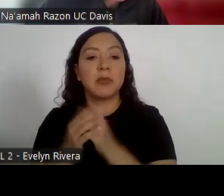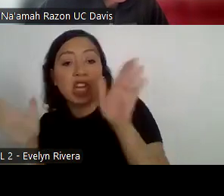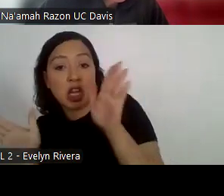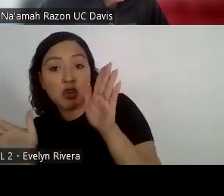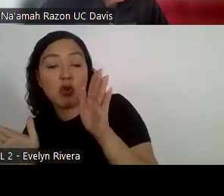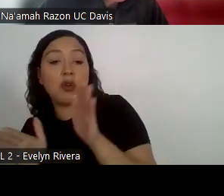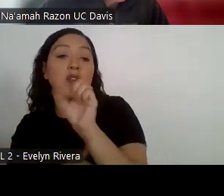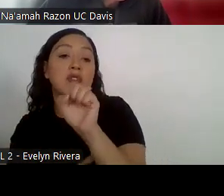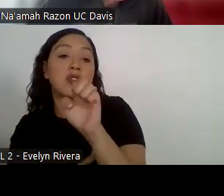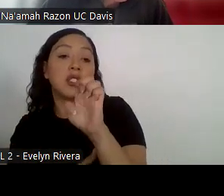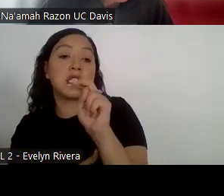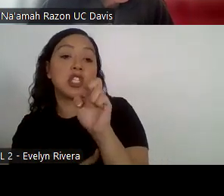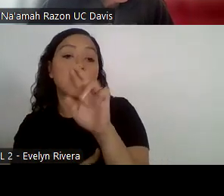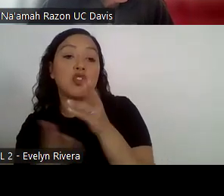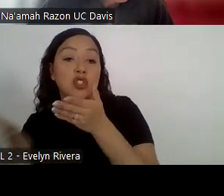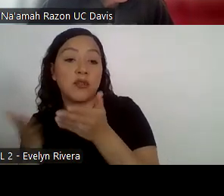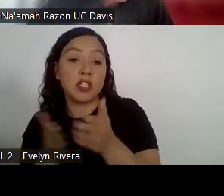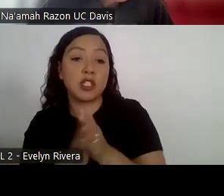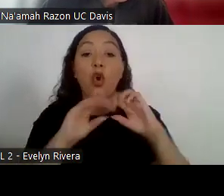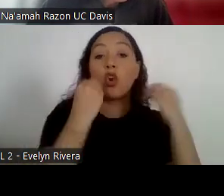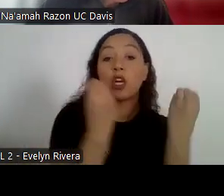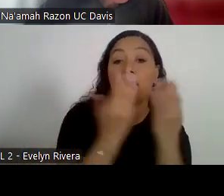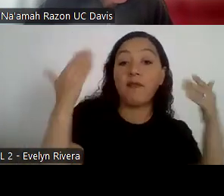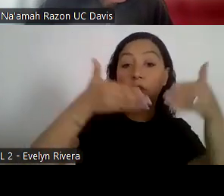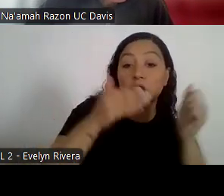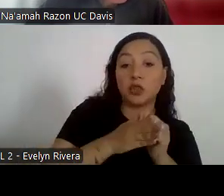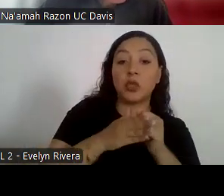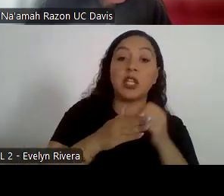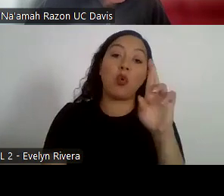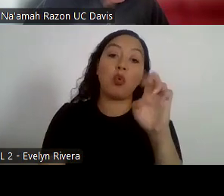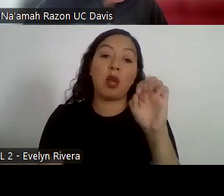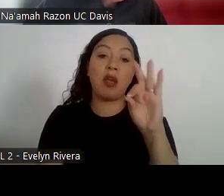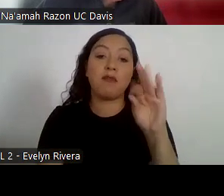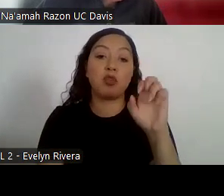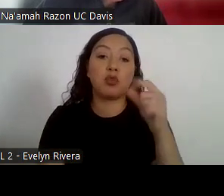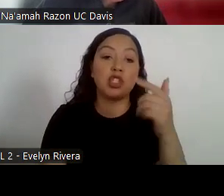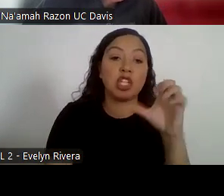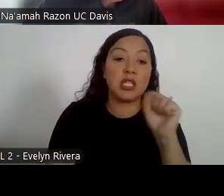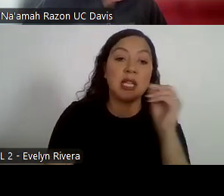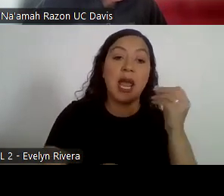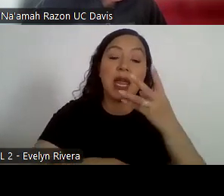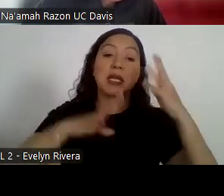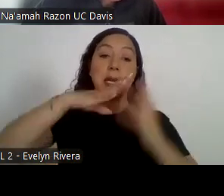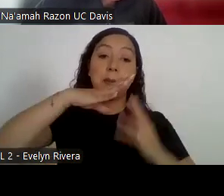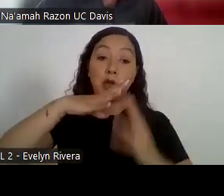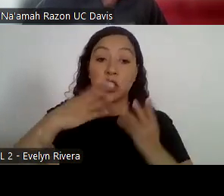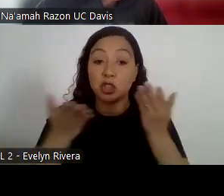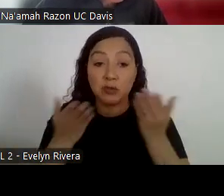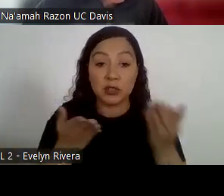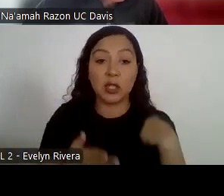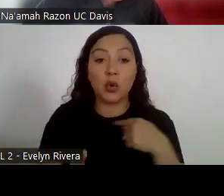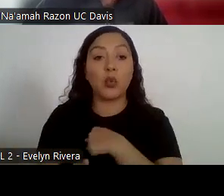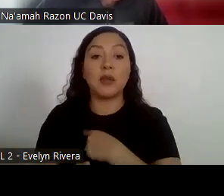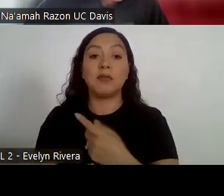focused specifically on refugees and immigrants, and then looking at both rural and urban-based service settings. And then we've just